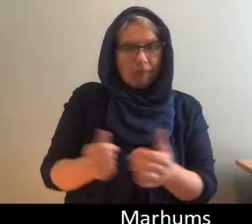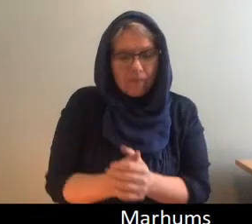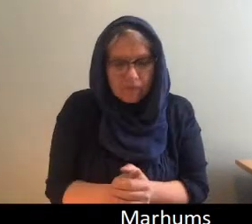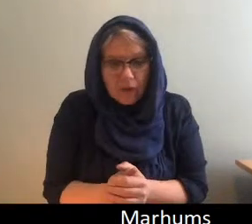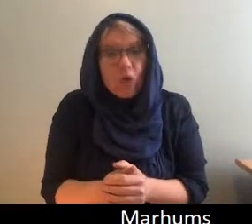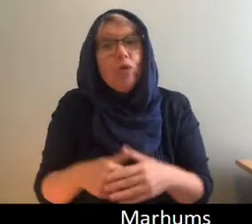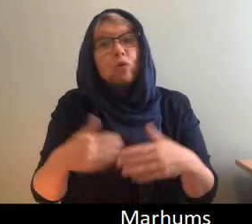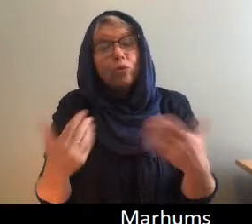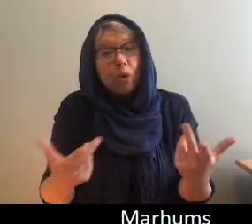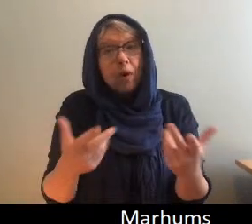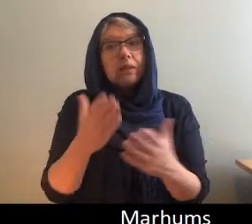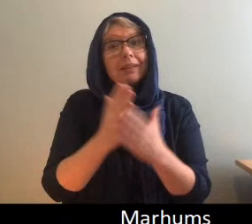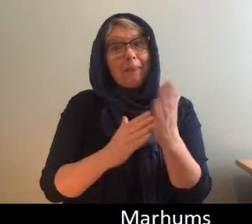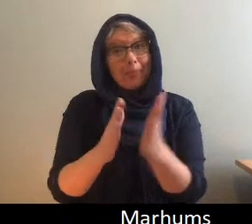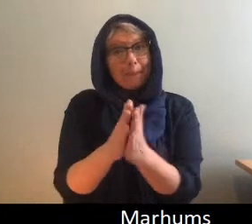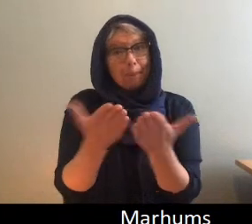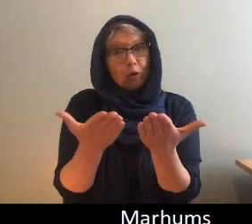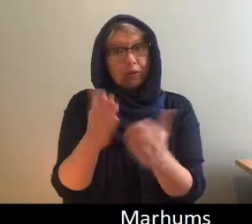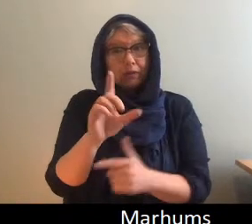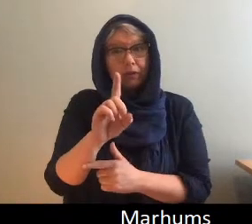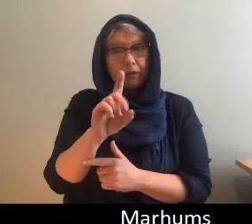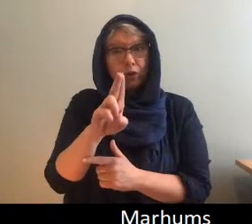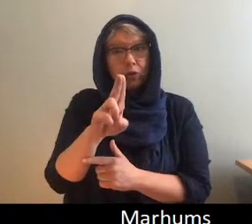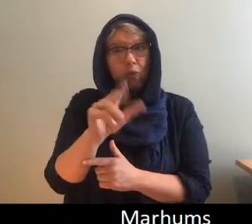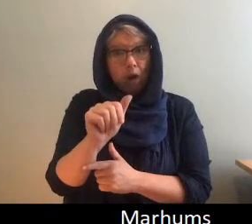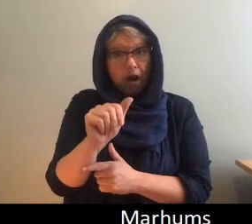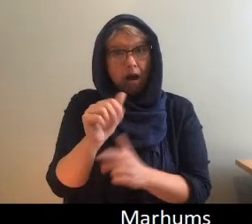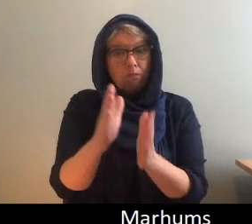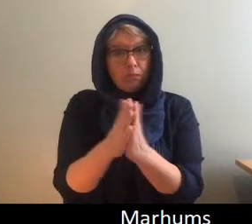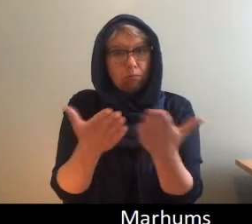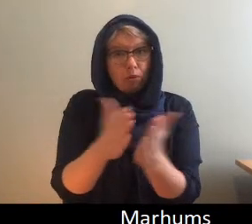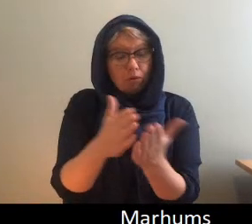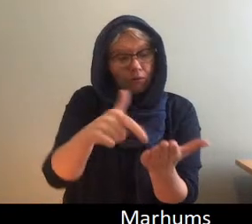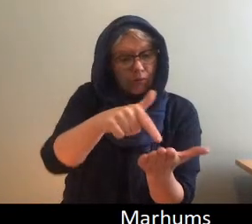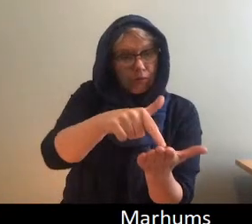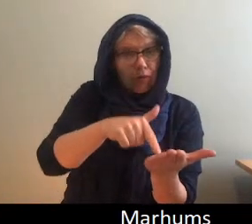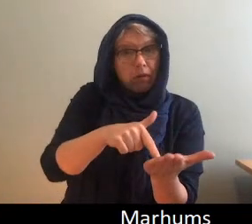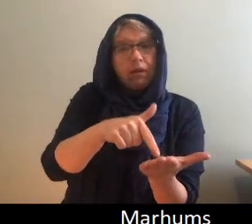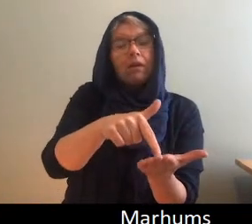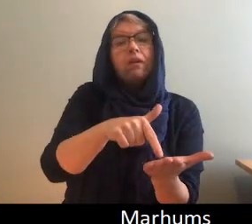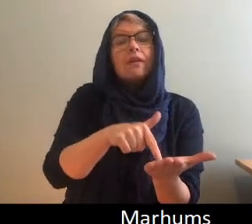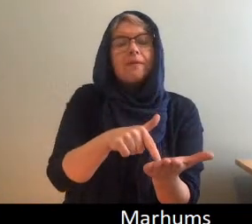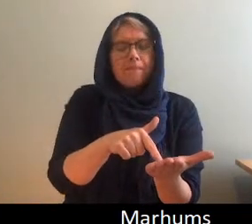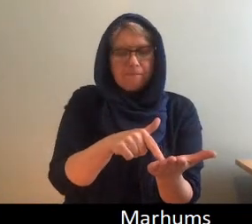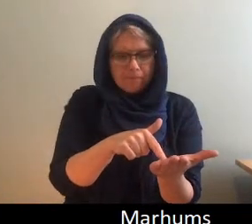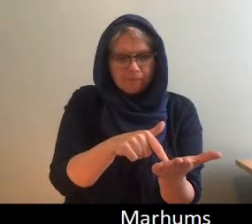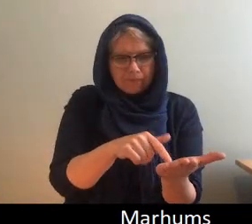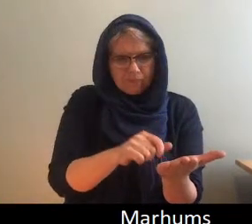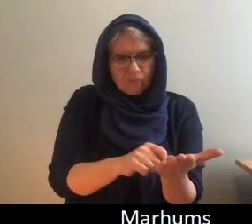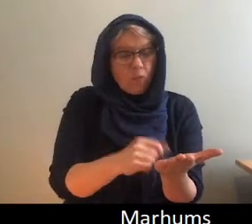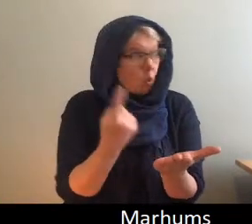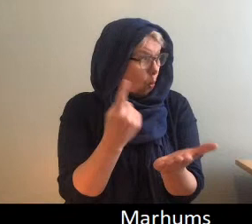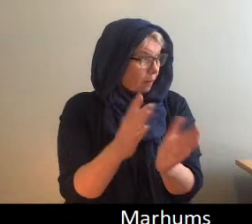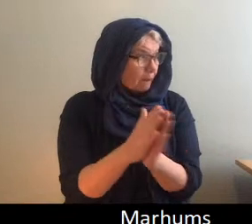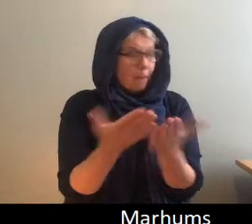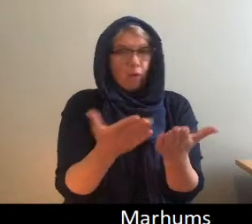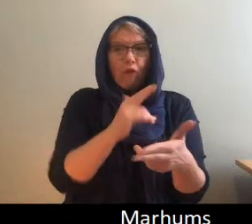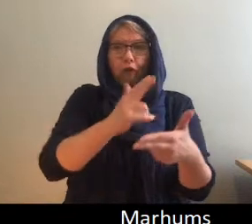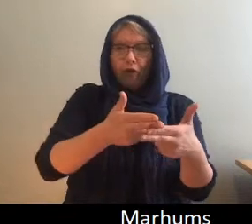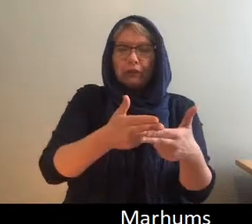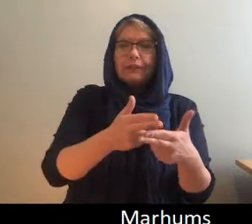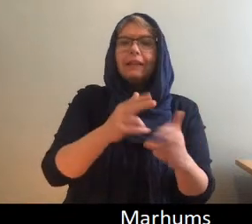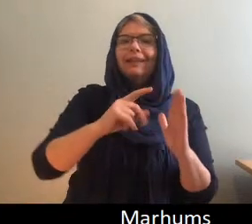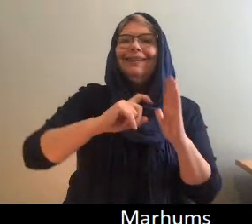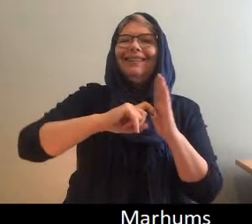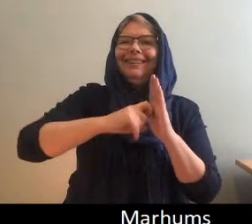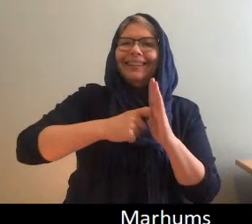the night of power. There are various Quran actions, acts of worship. There are supplications to be recited. There's